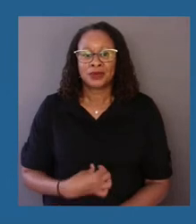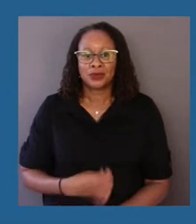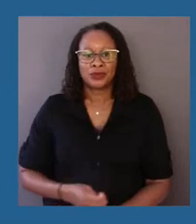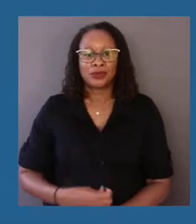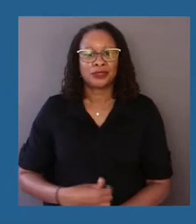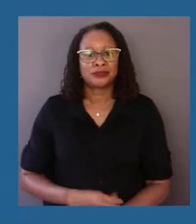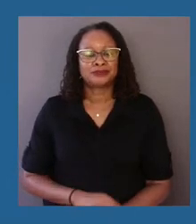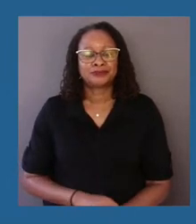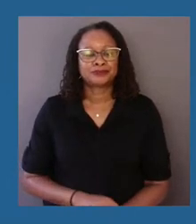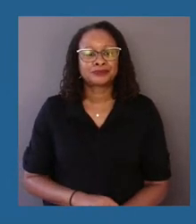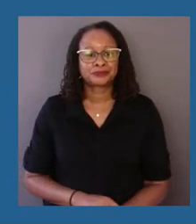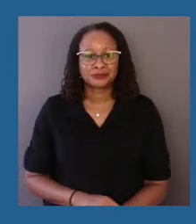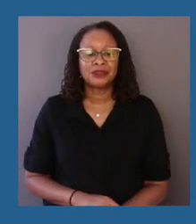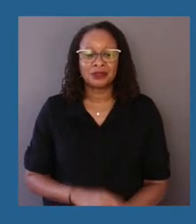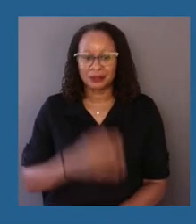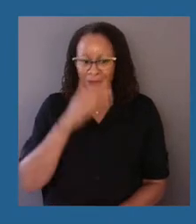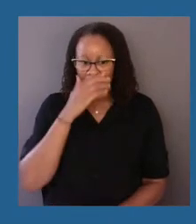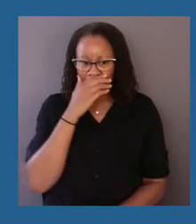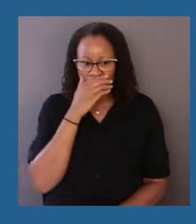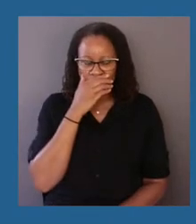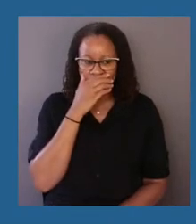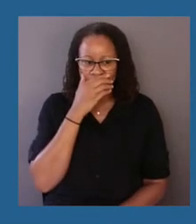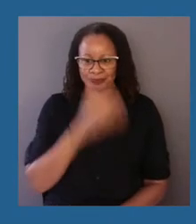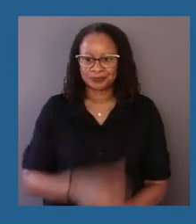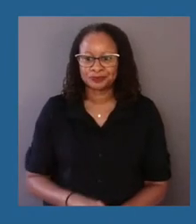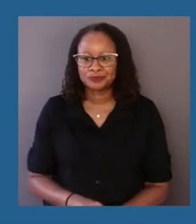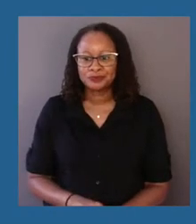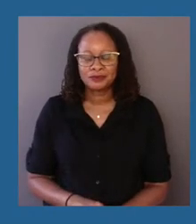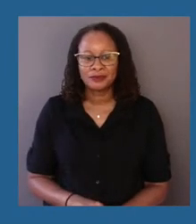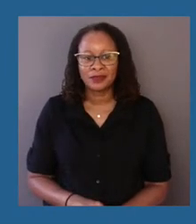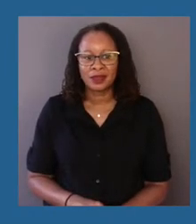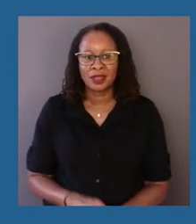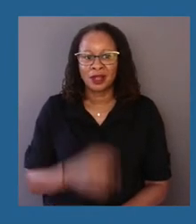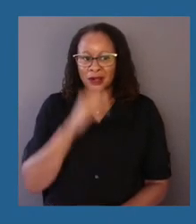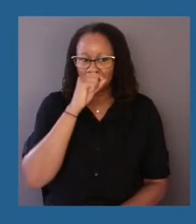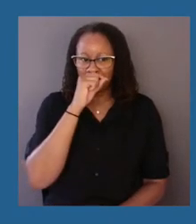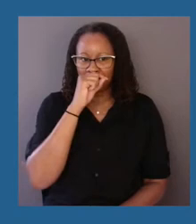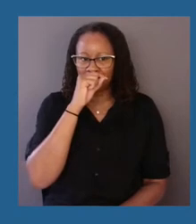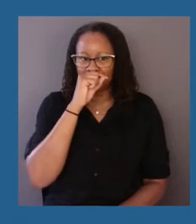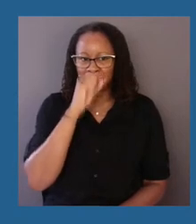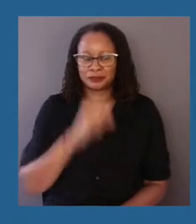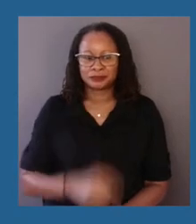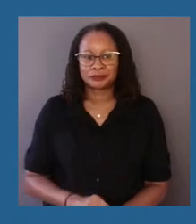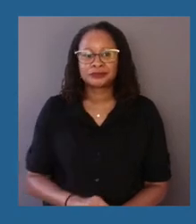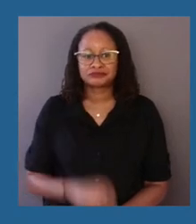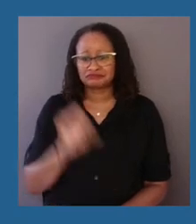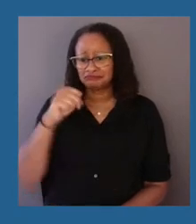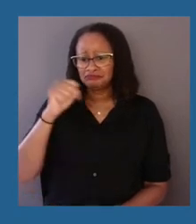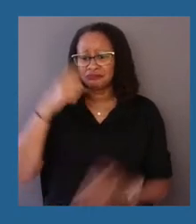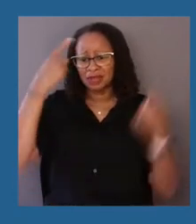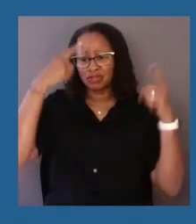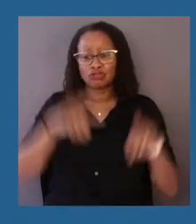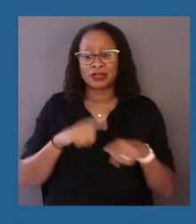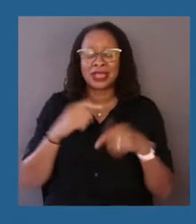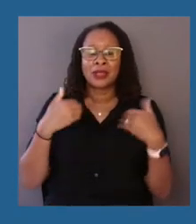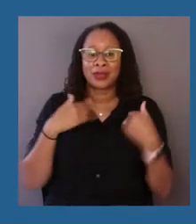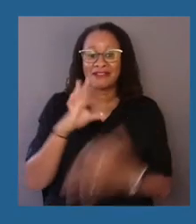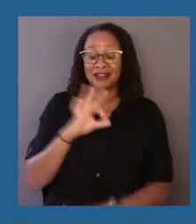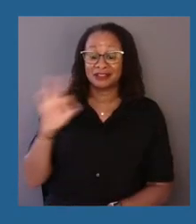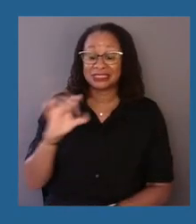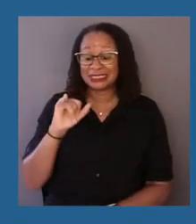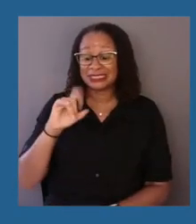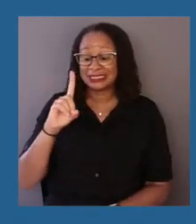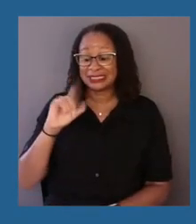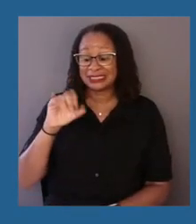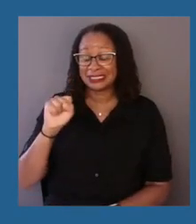Yes, yes, yes, very much agreed. And we have a fossil fuel disinformation and accountability project I'm